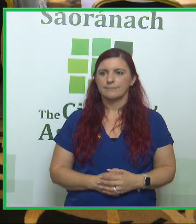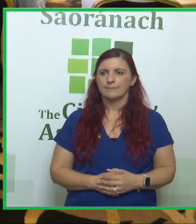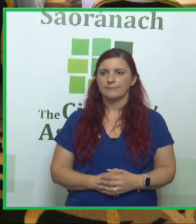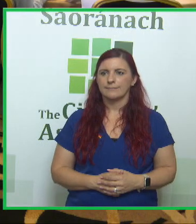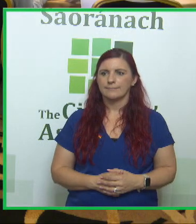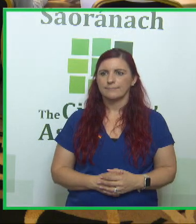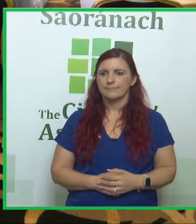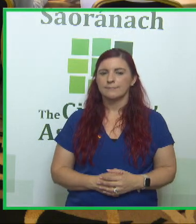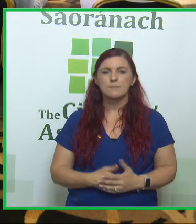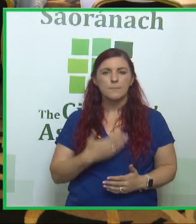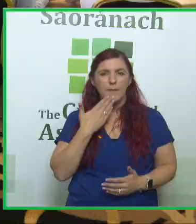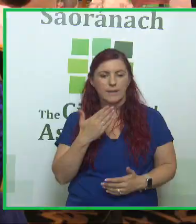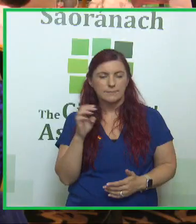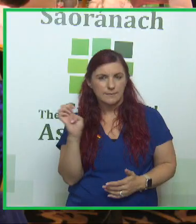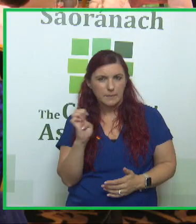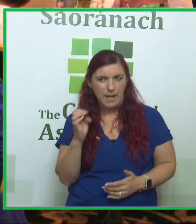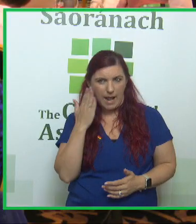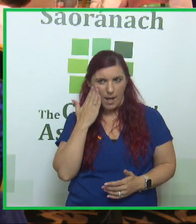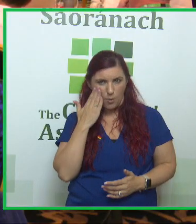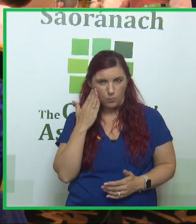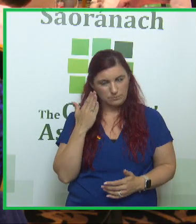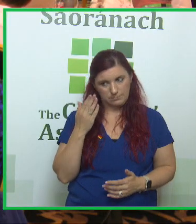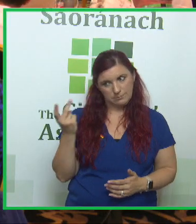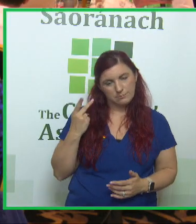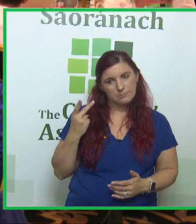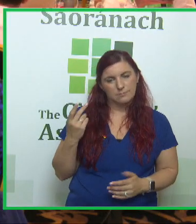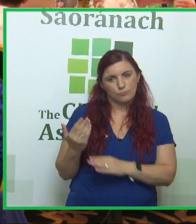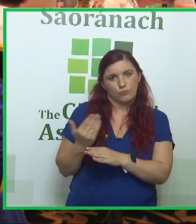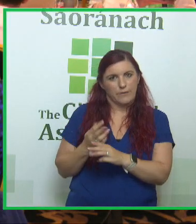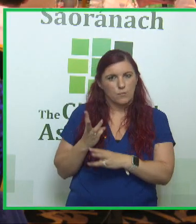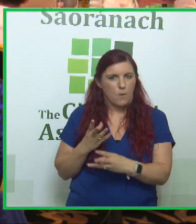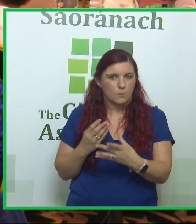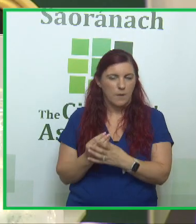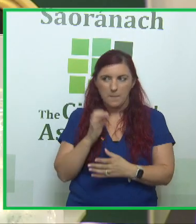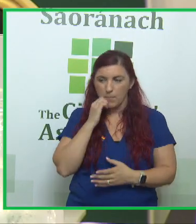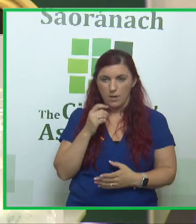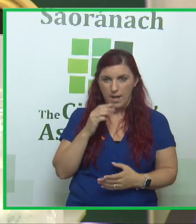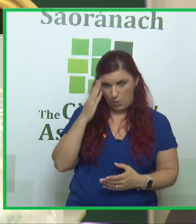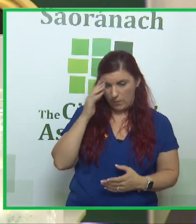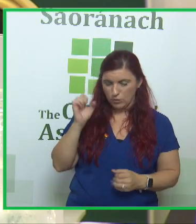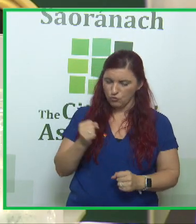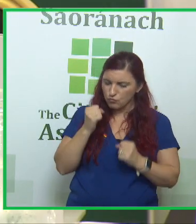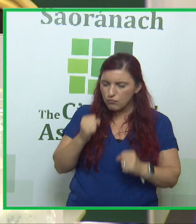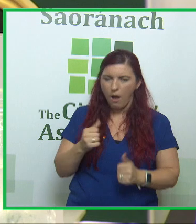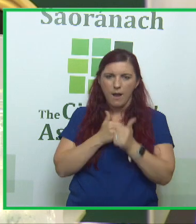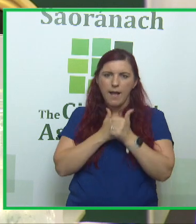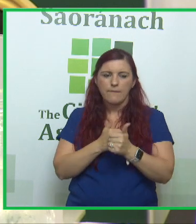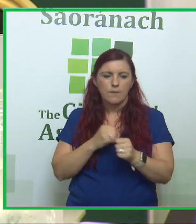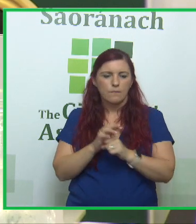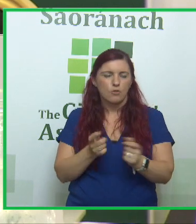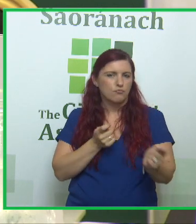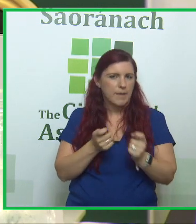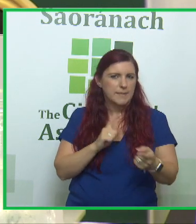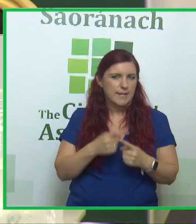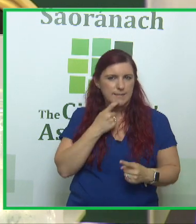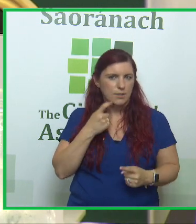Thank you, Eamon. And I know Eamon from my previous life. We worked together in the health service, but I know Eamon is a strong advocate for people in addiction